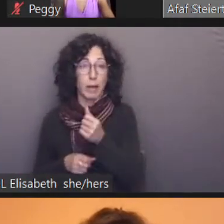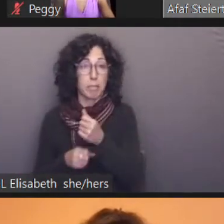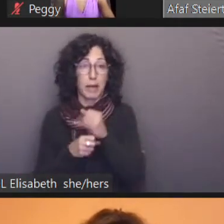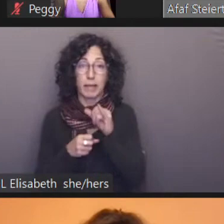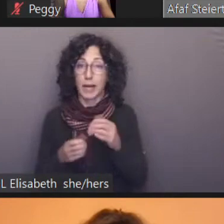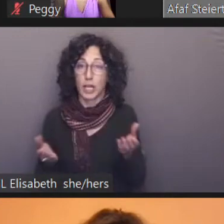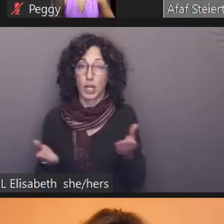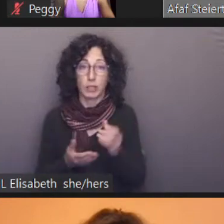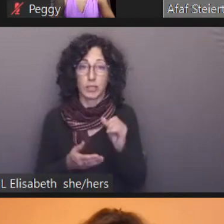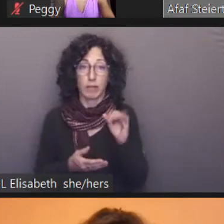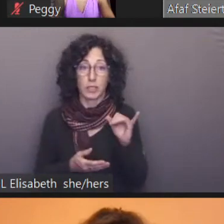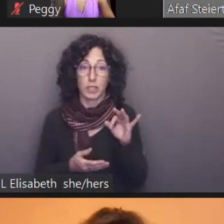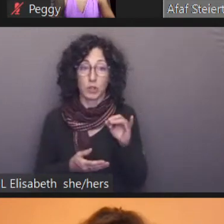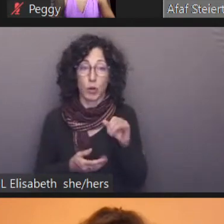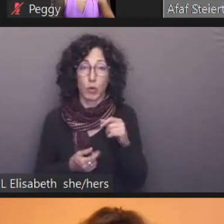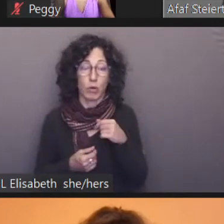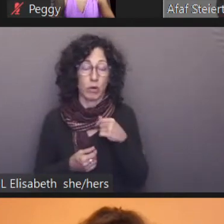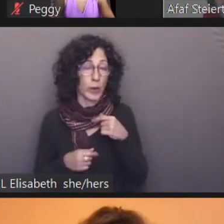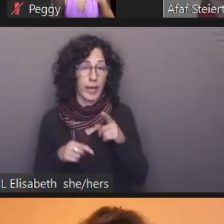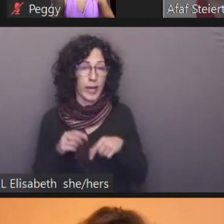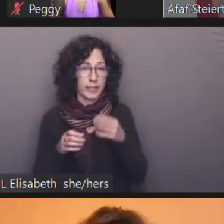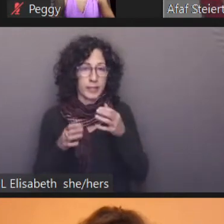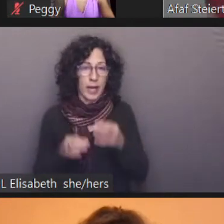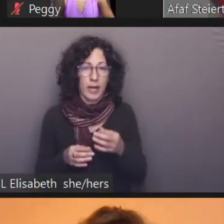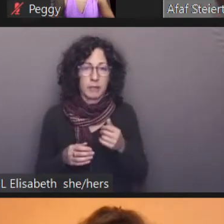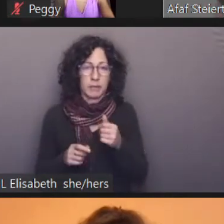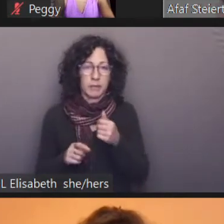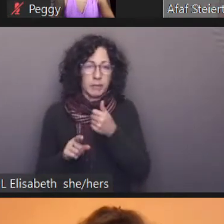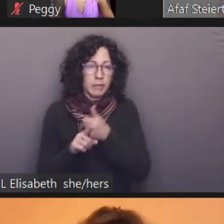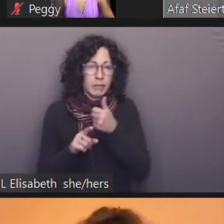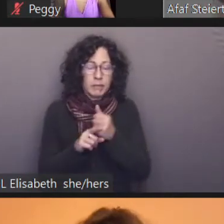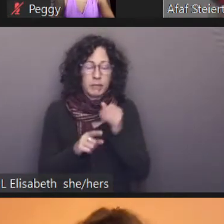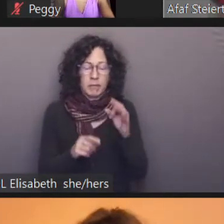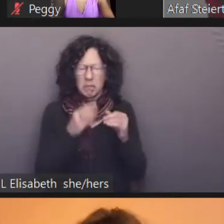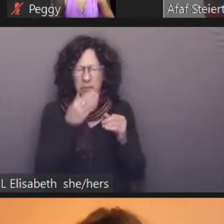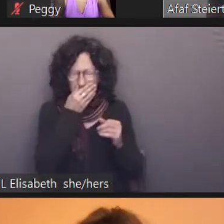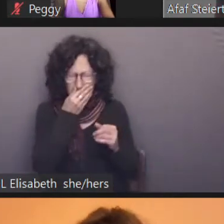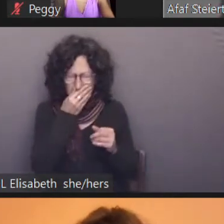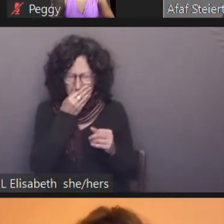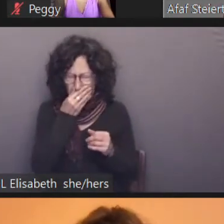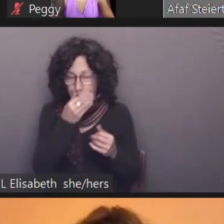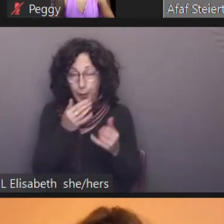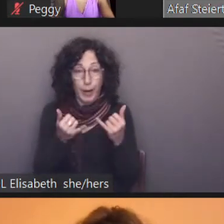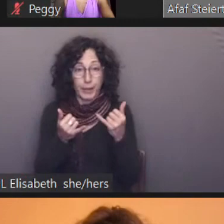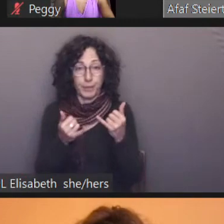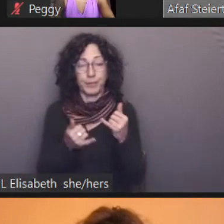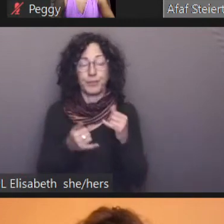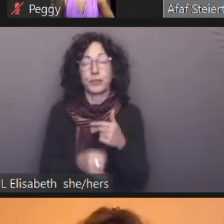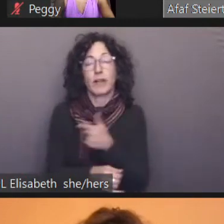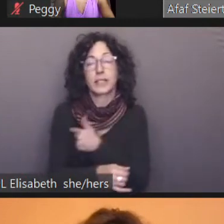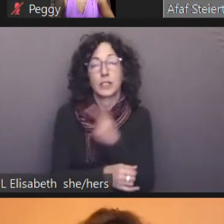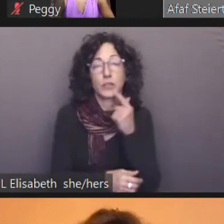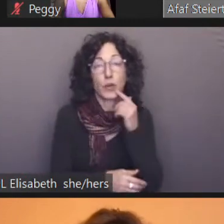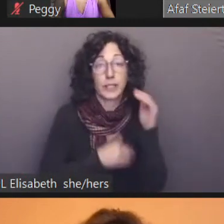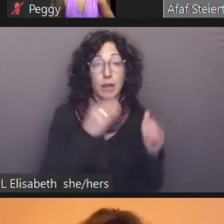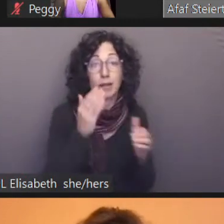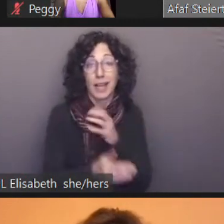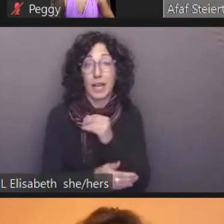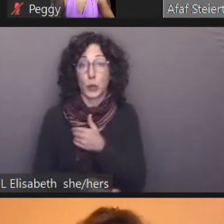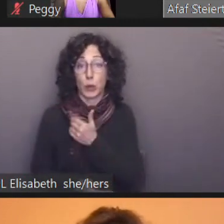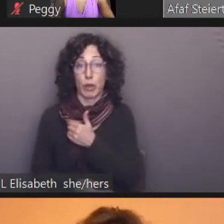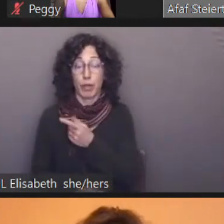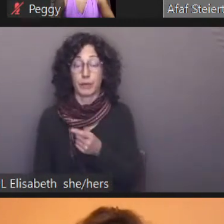Francisco in isolation. Right now, the vaccines for adults and for youth